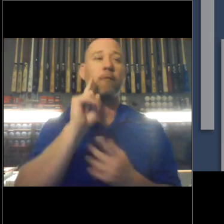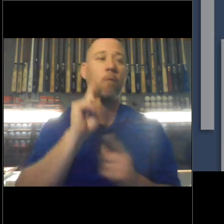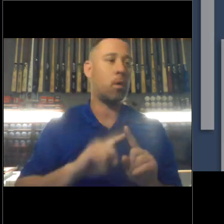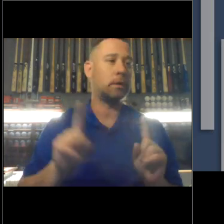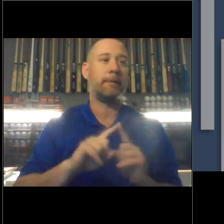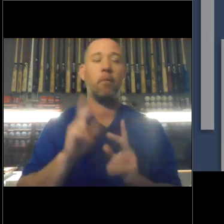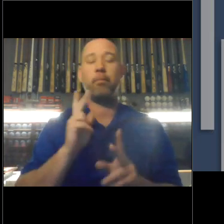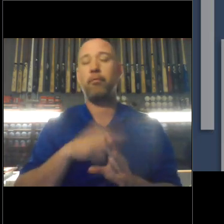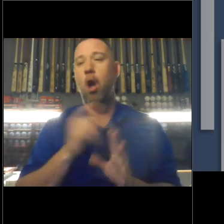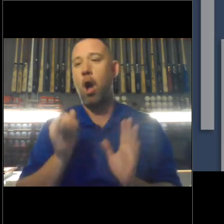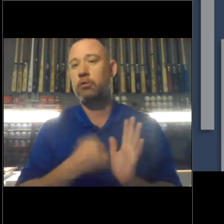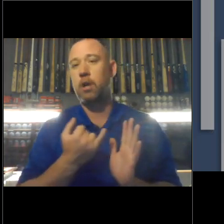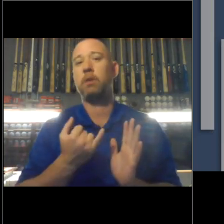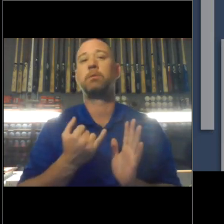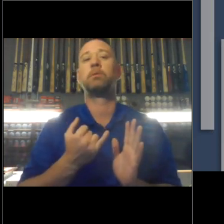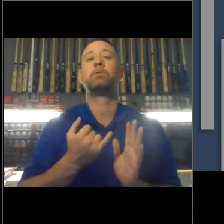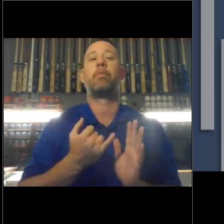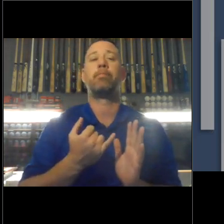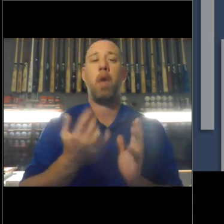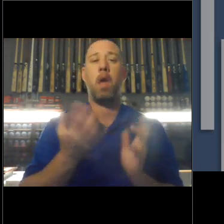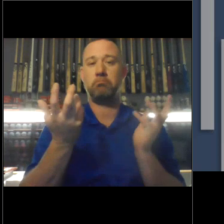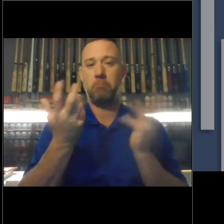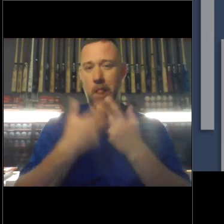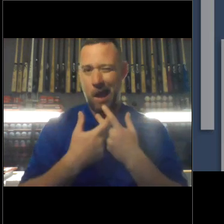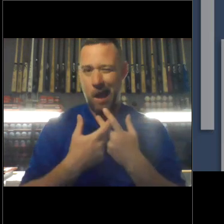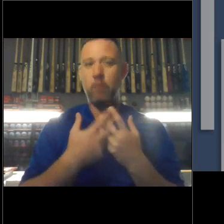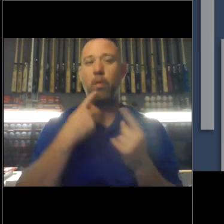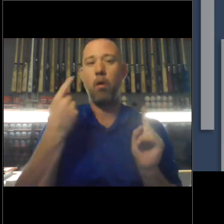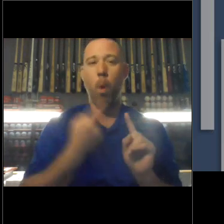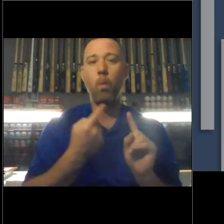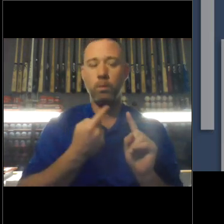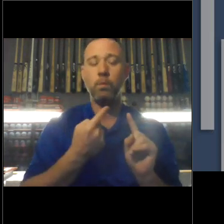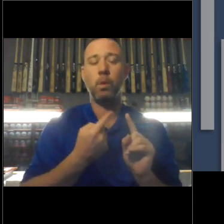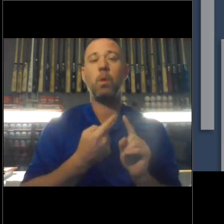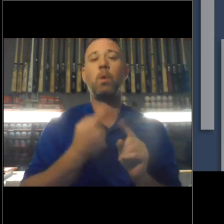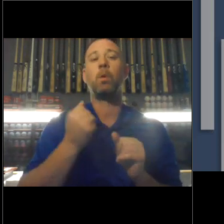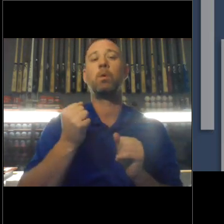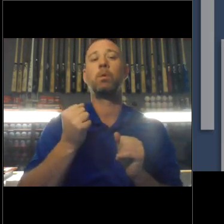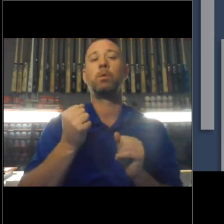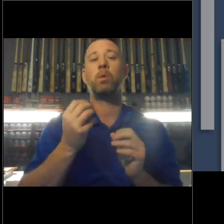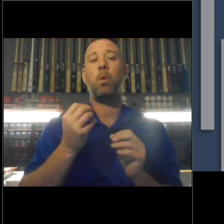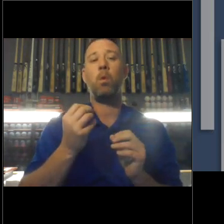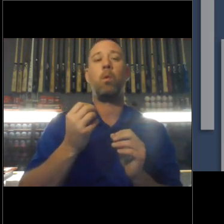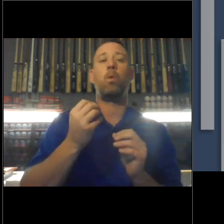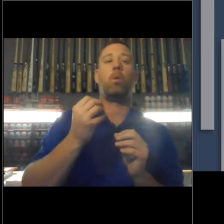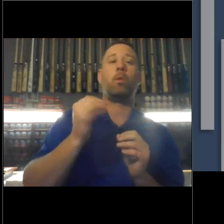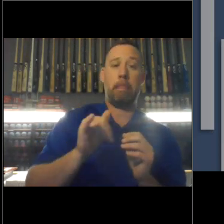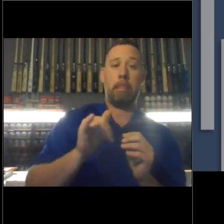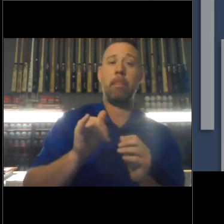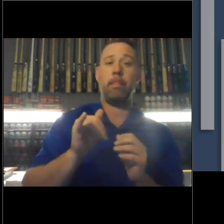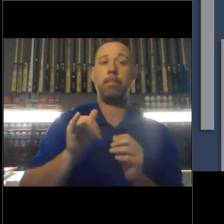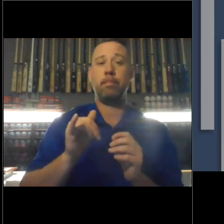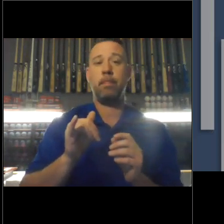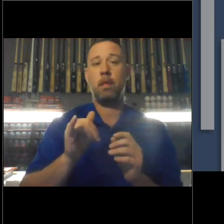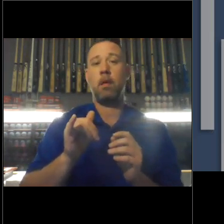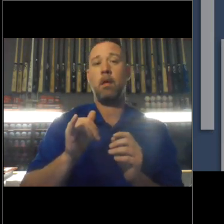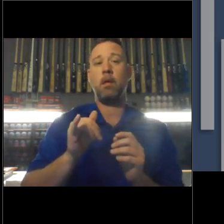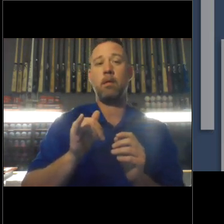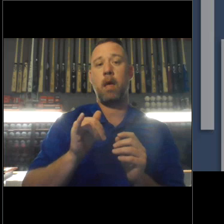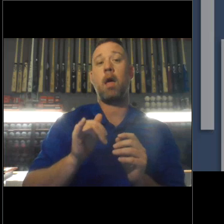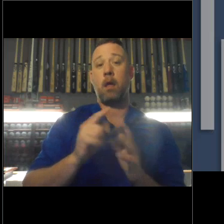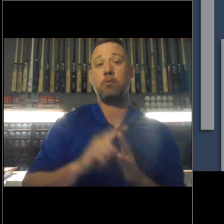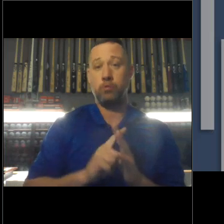projects, that align with our goals. that has